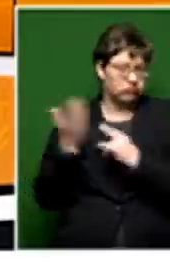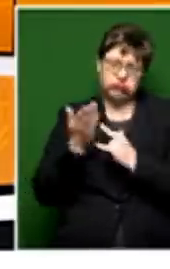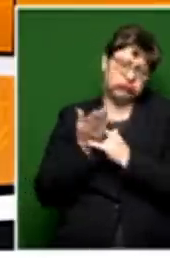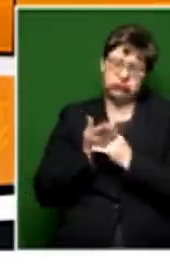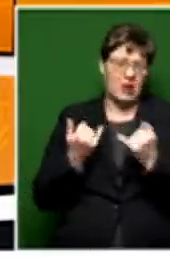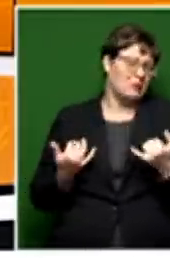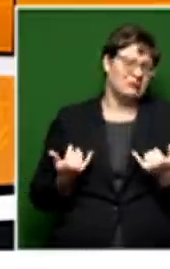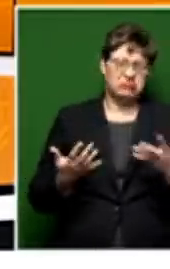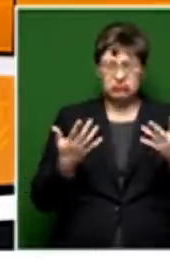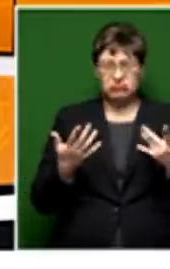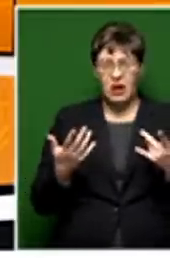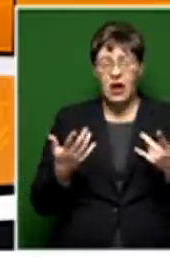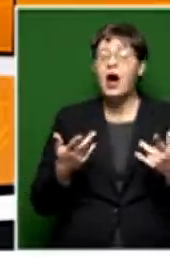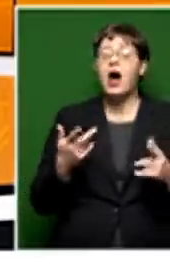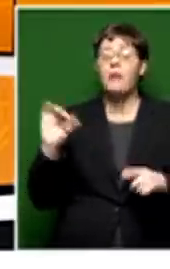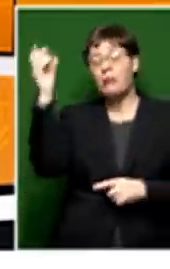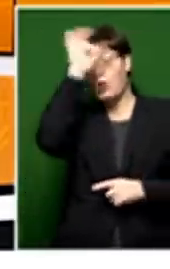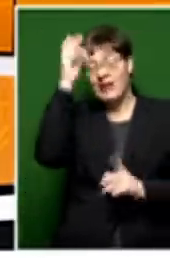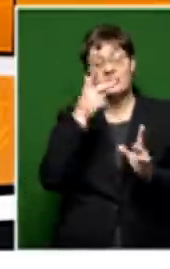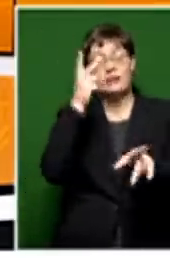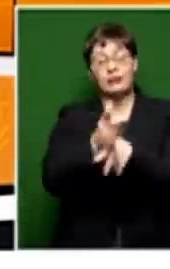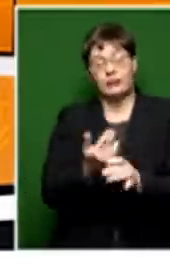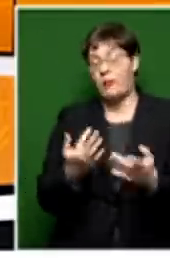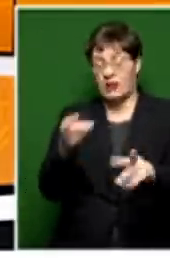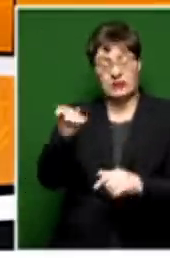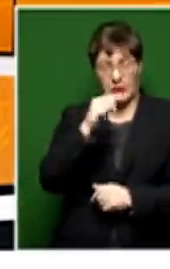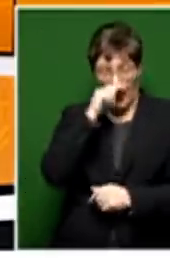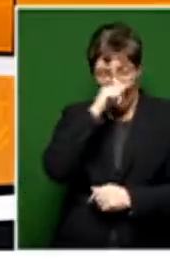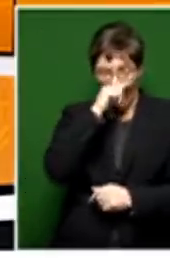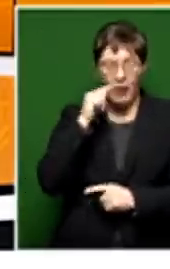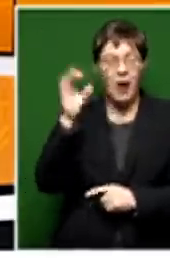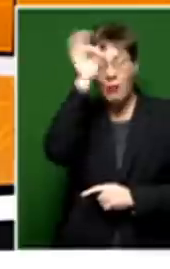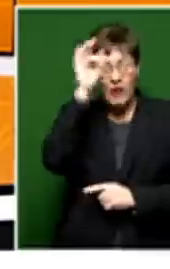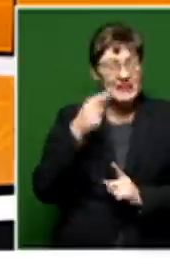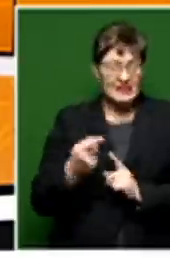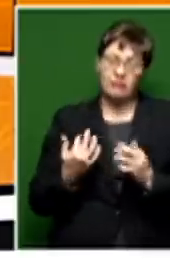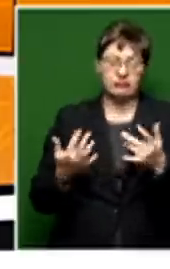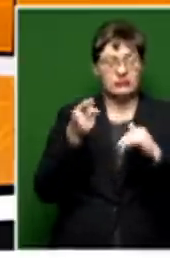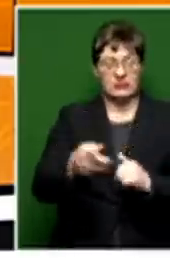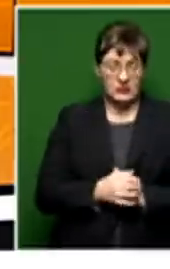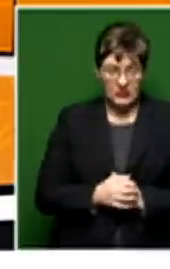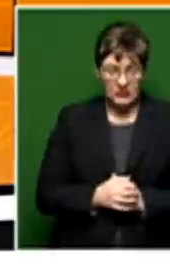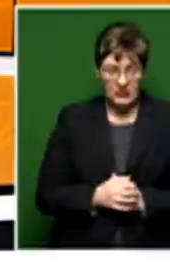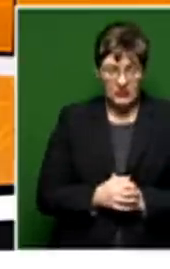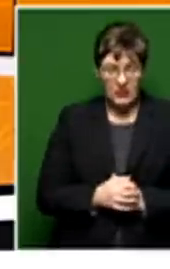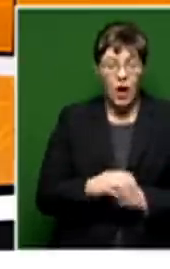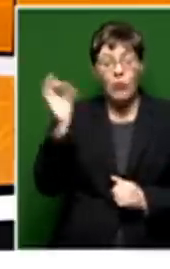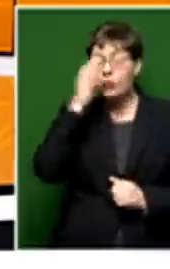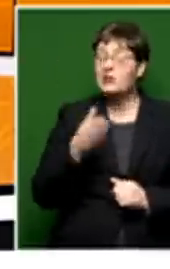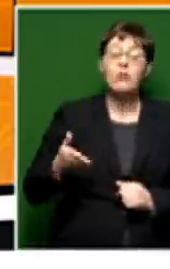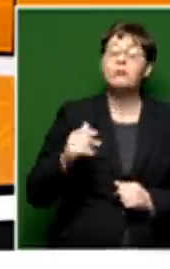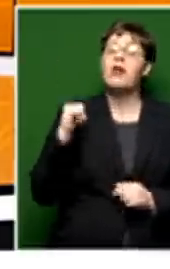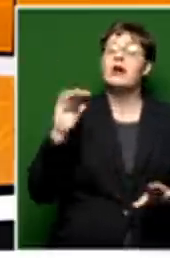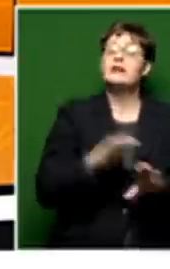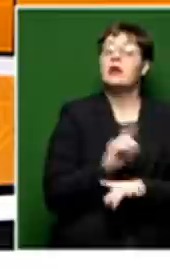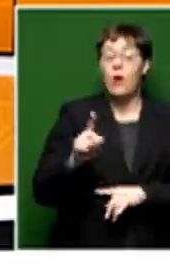And a burnt-out police vehicle is parked outside the mall. So they have now burnt the police station, and the only evidence of police being on the scene